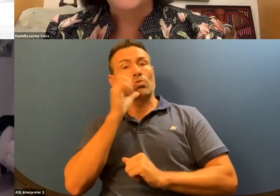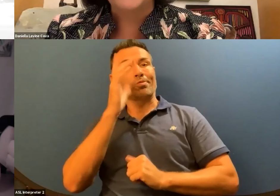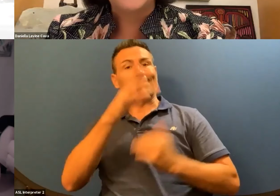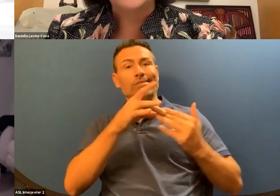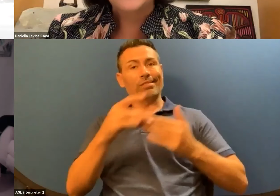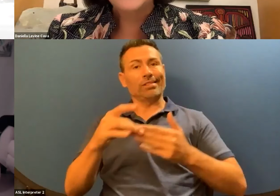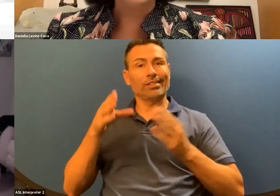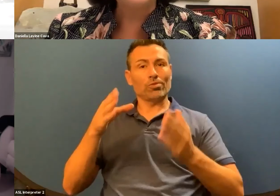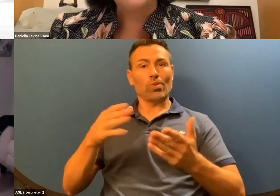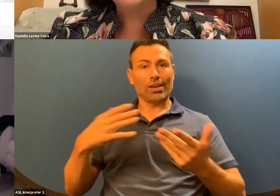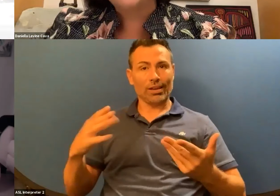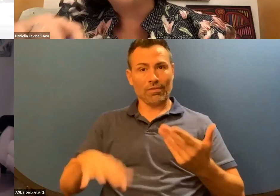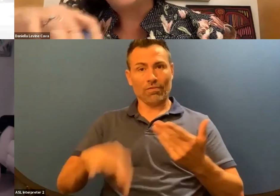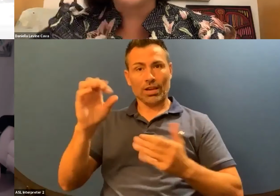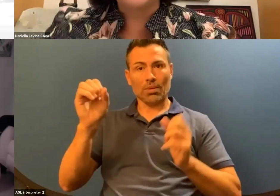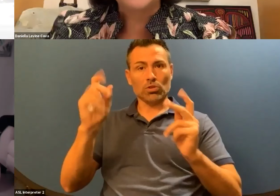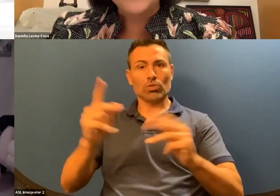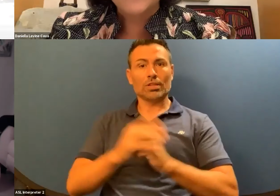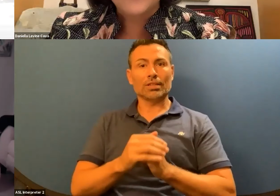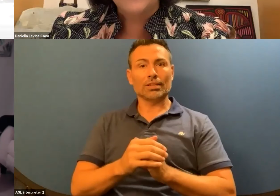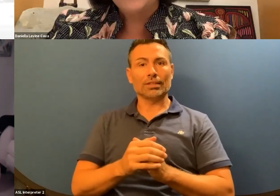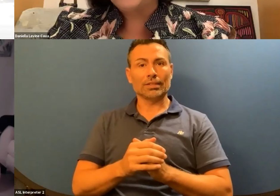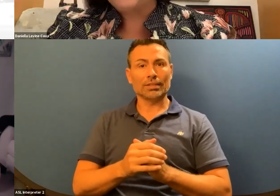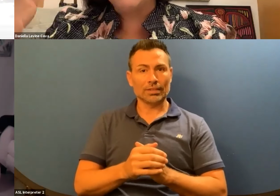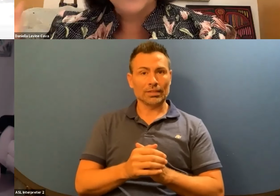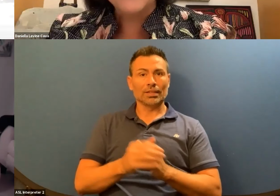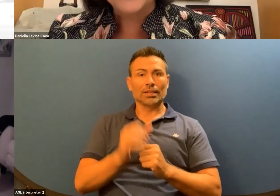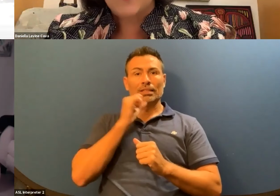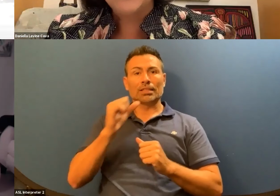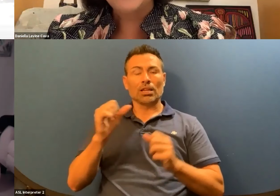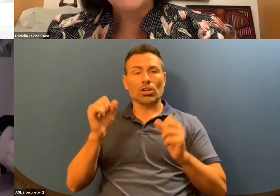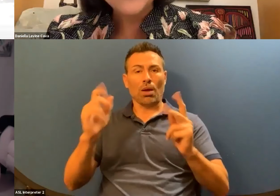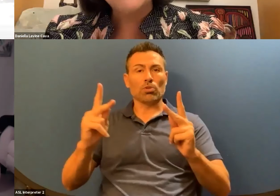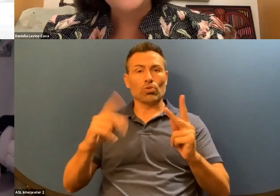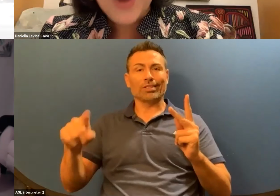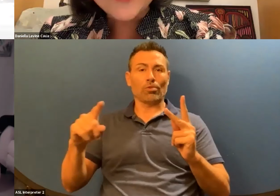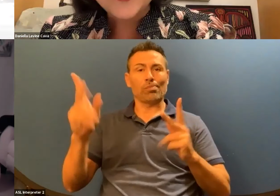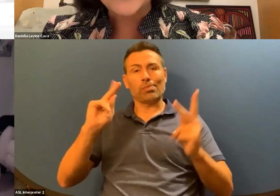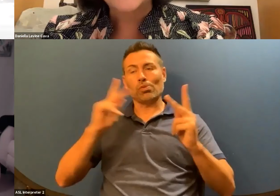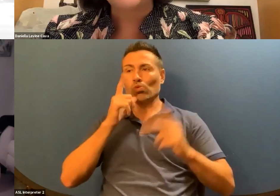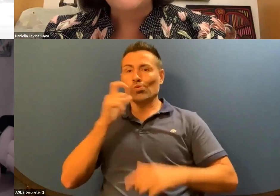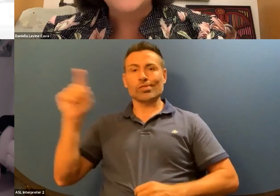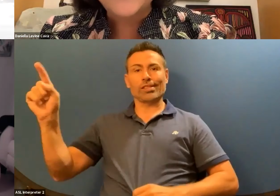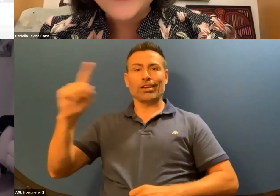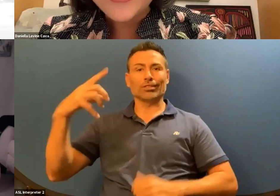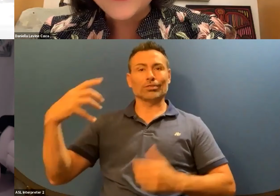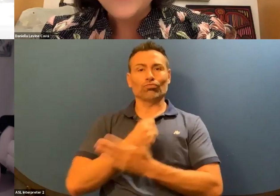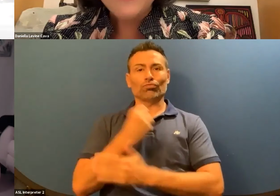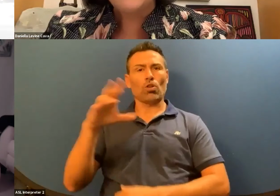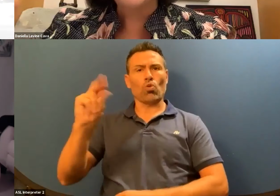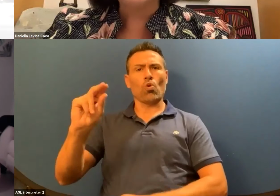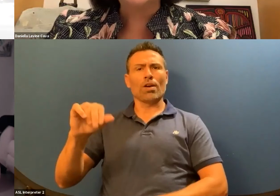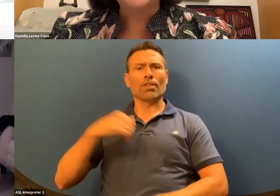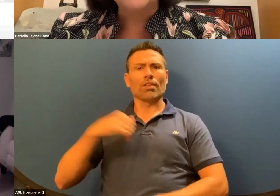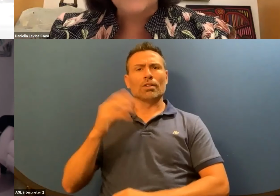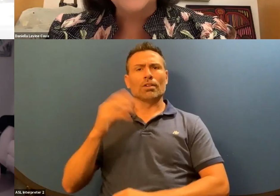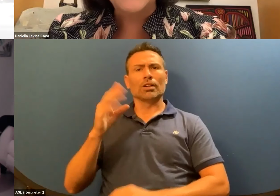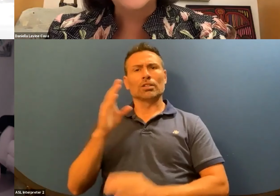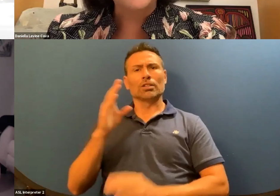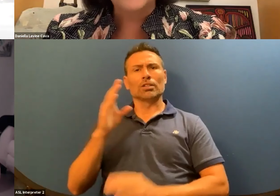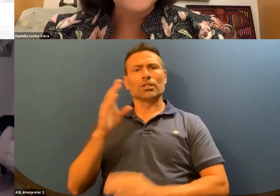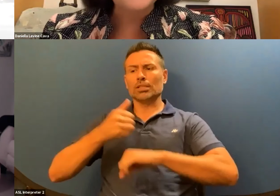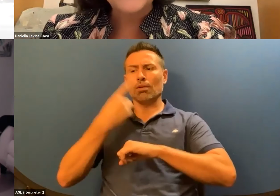finding opportunities. It's not a kind of an opportunistic thing, whoever comes along. You have to have a strategy. It has to be built on data. Federal Reserve